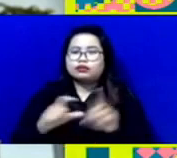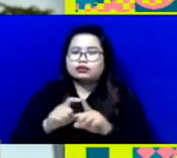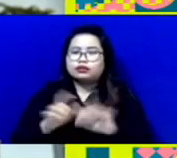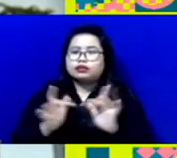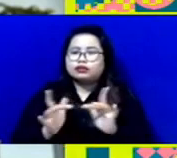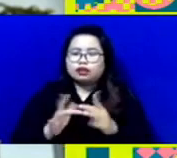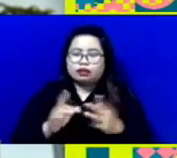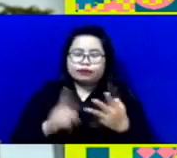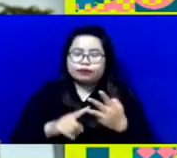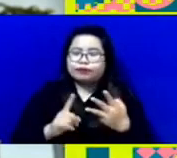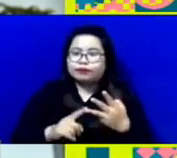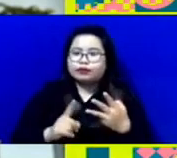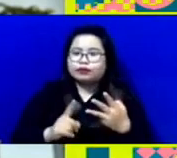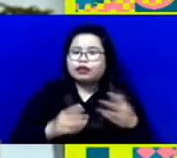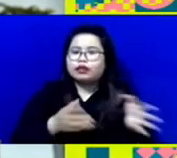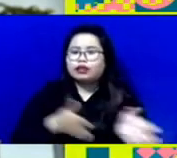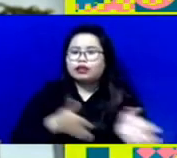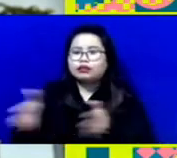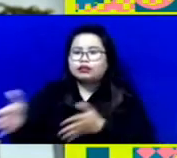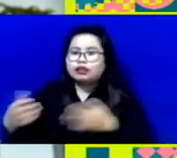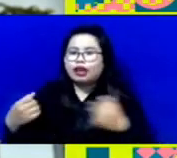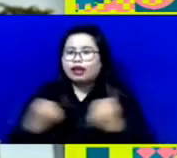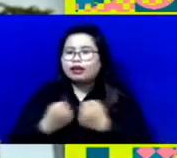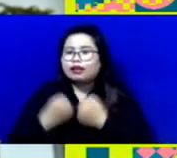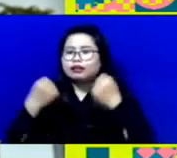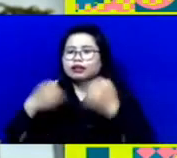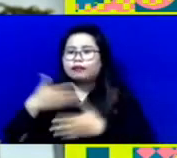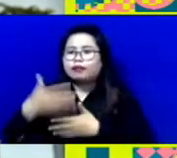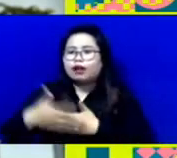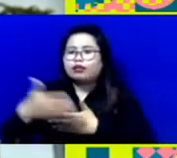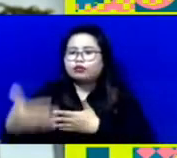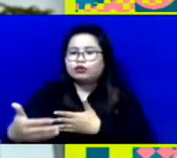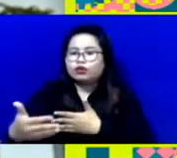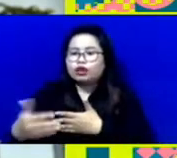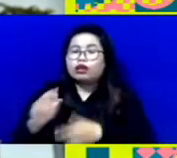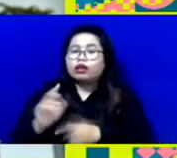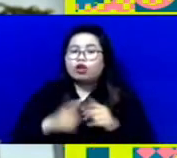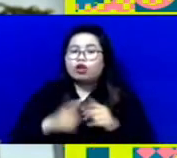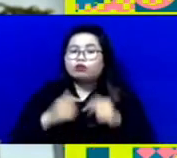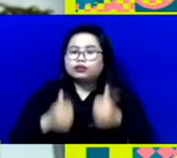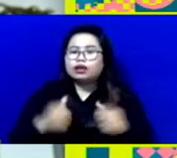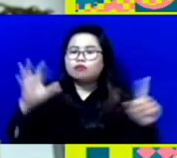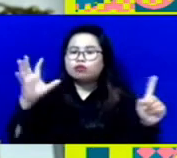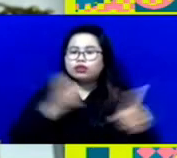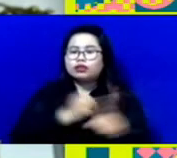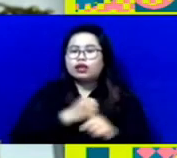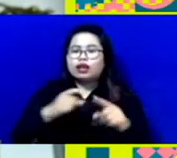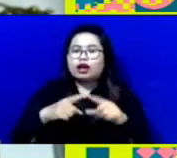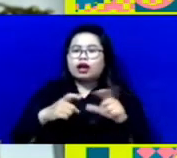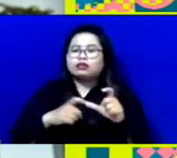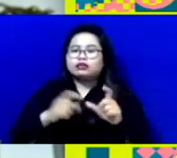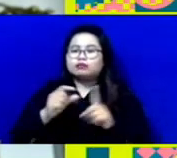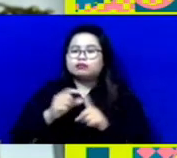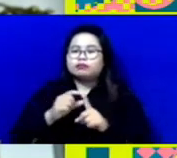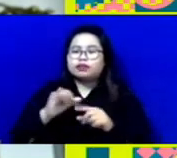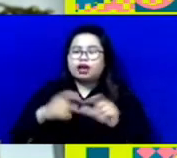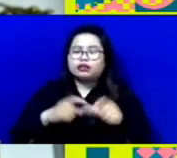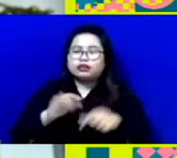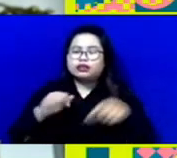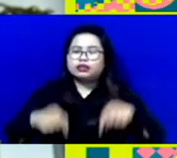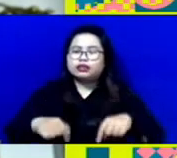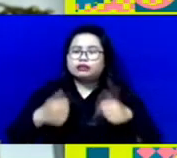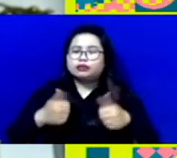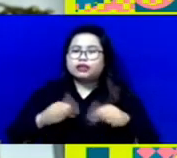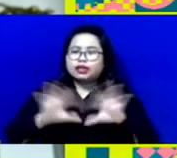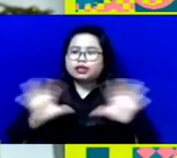transition. And to realize this aspiration inclusively, we need to instill values for